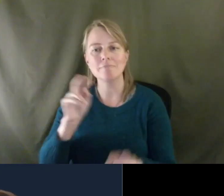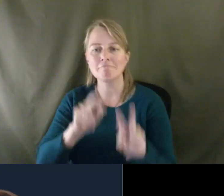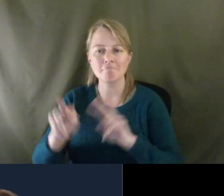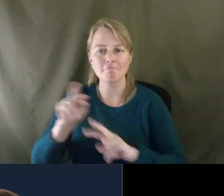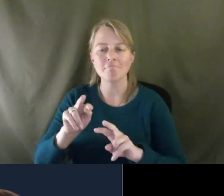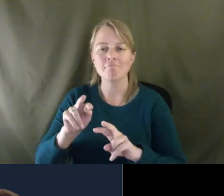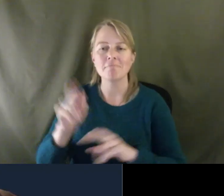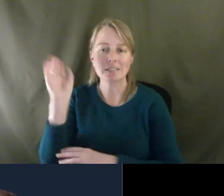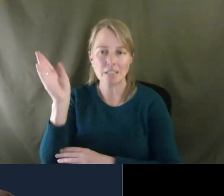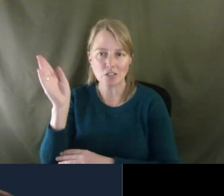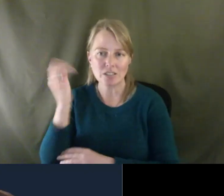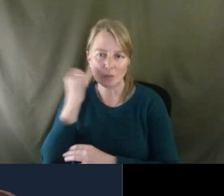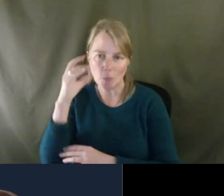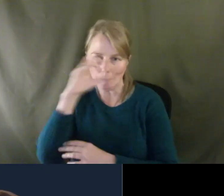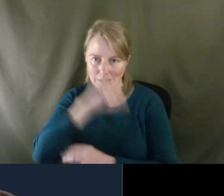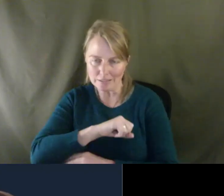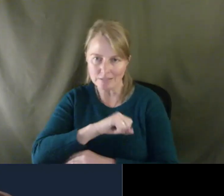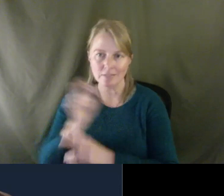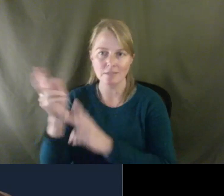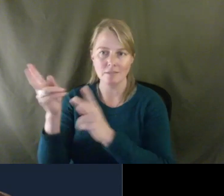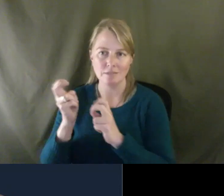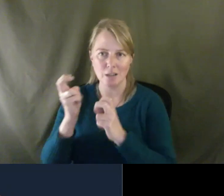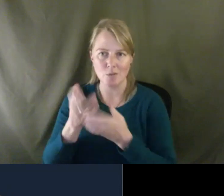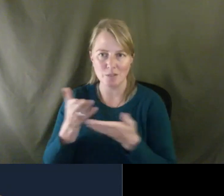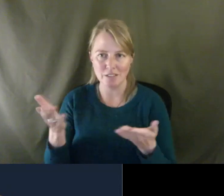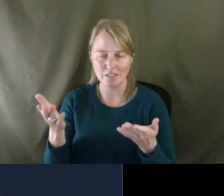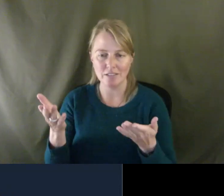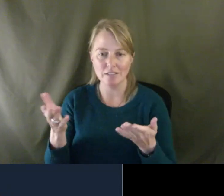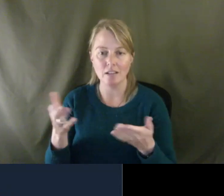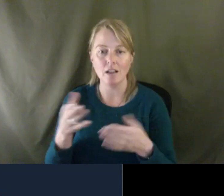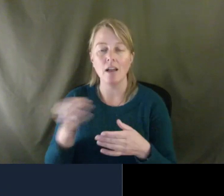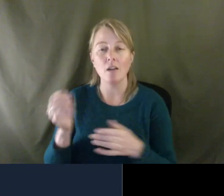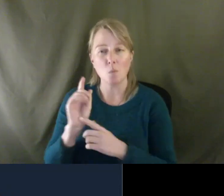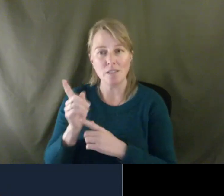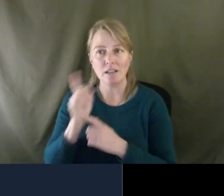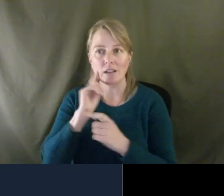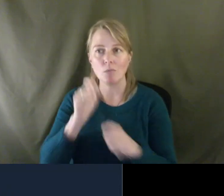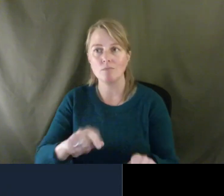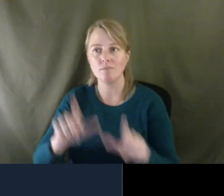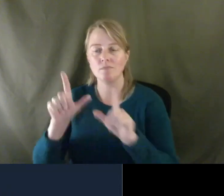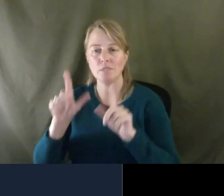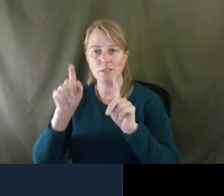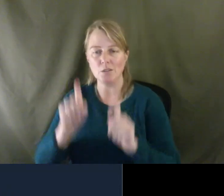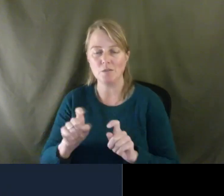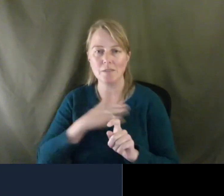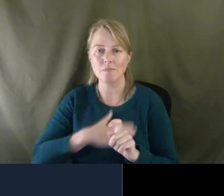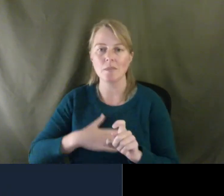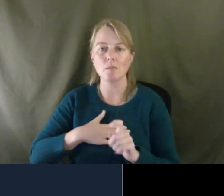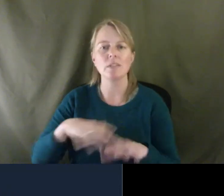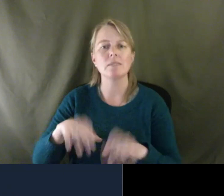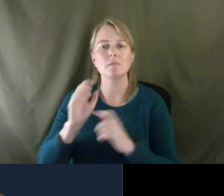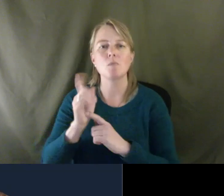watch session that you missed, download materials. In a second, there will be a survey that pops up, and please take a moment to